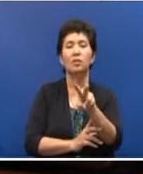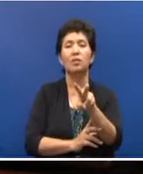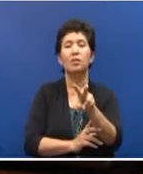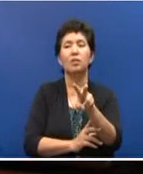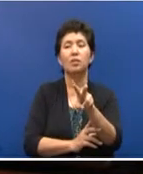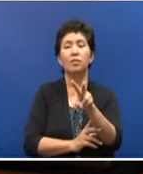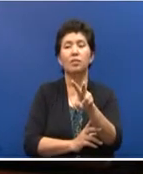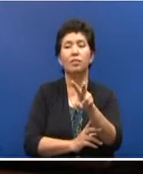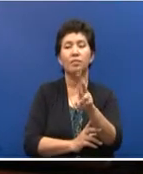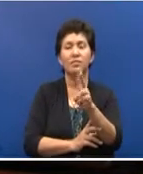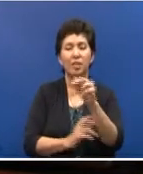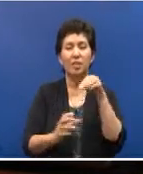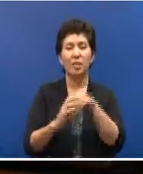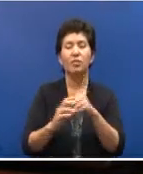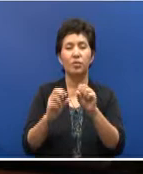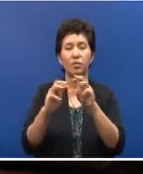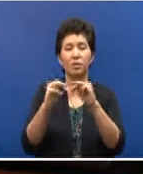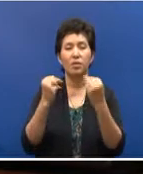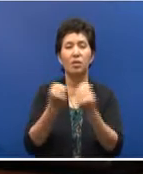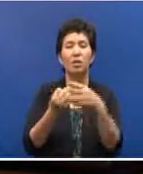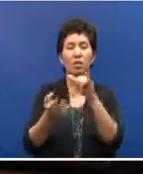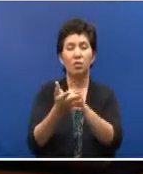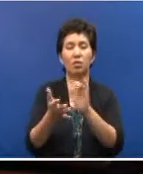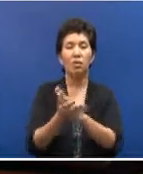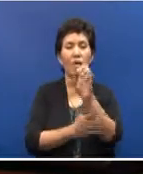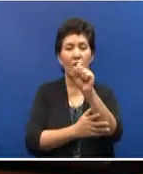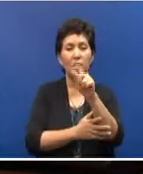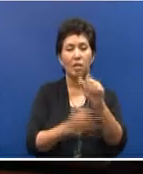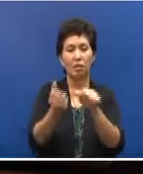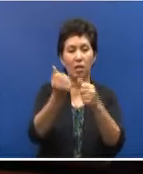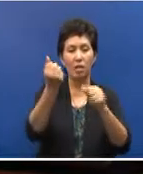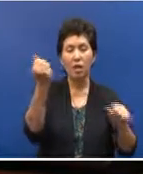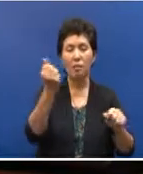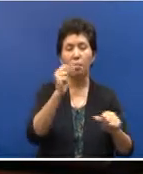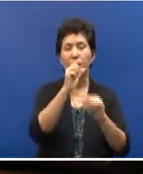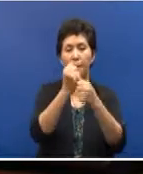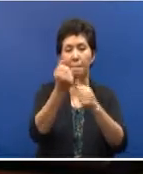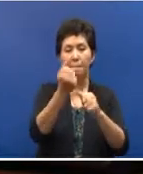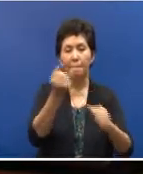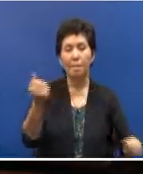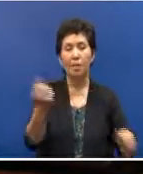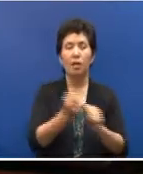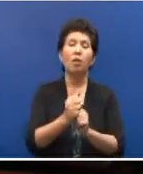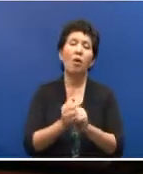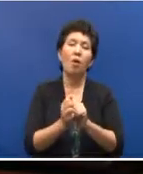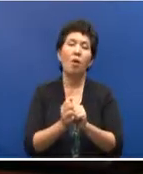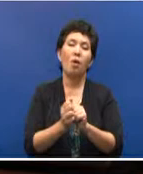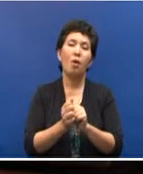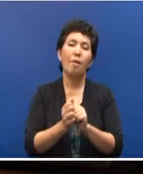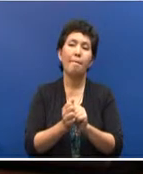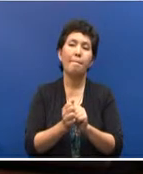is damaging to the society. And then the ethnic cleansing campaign included unlawful confinement,